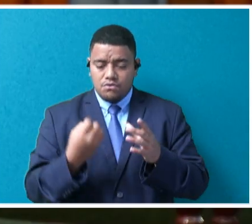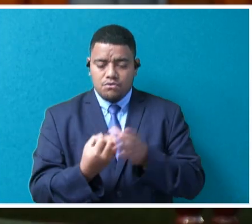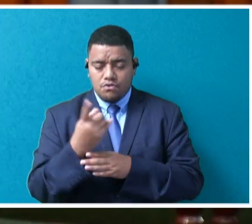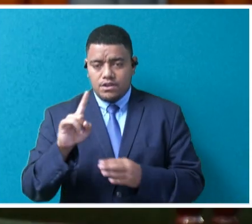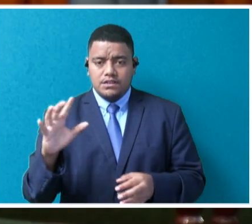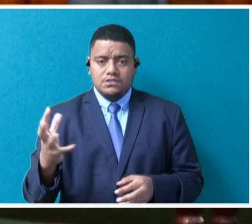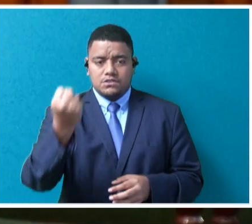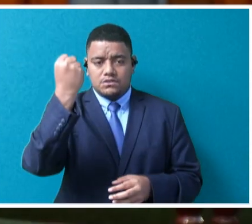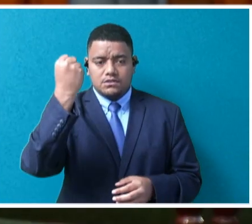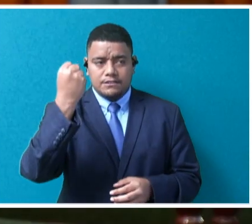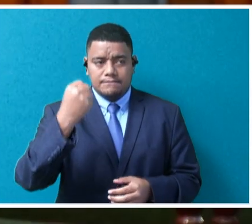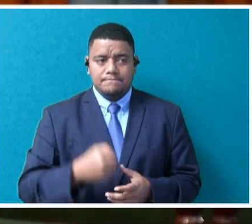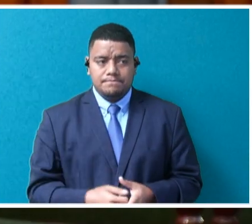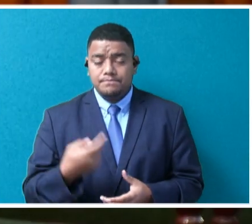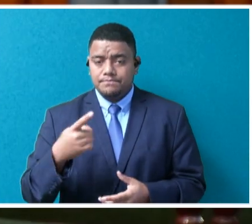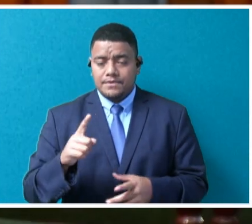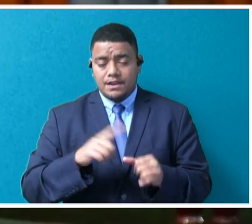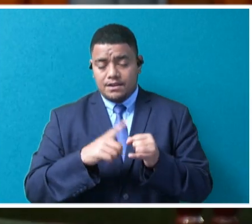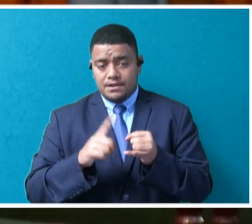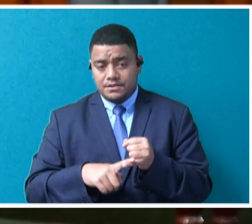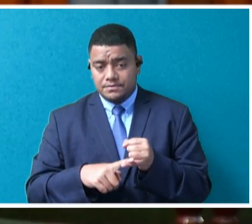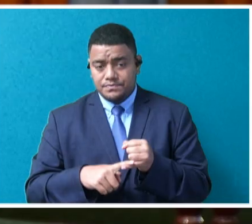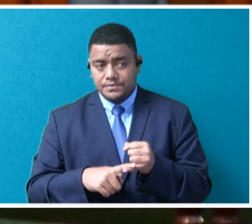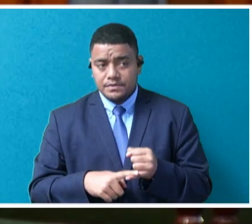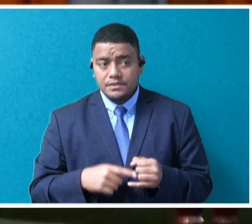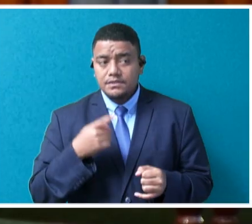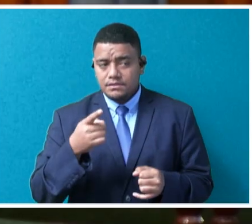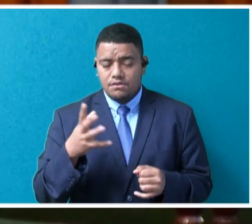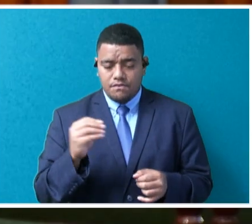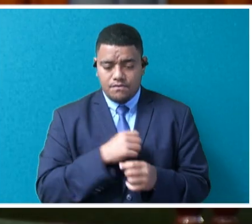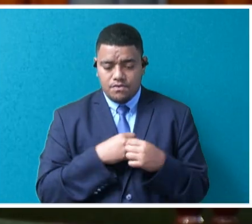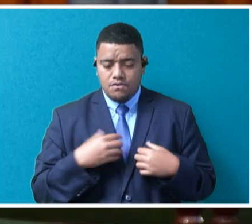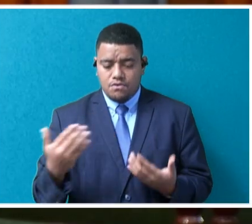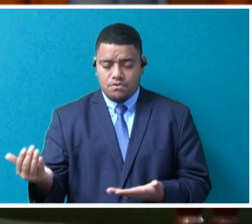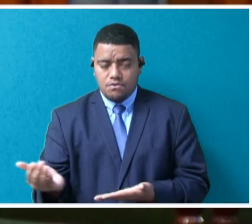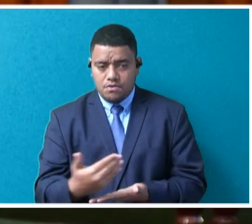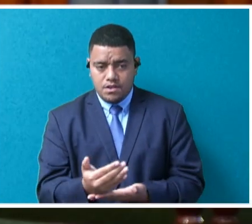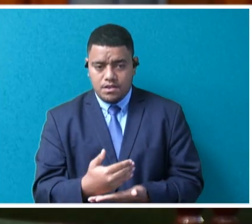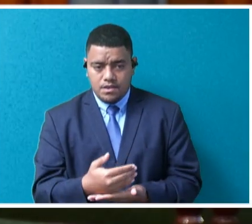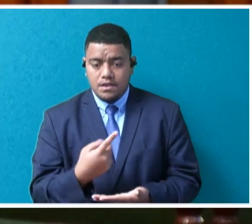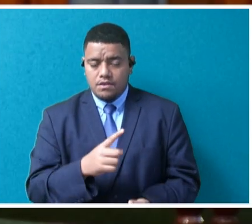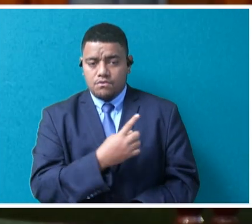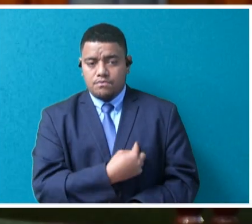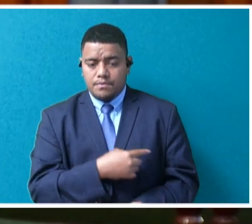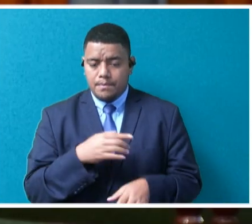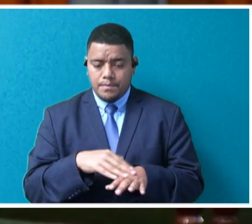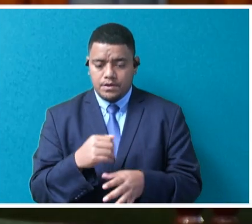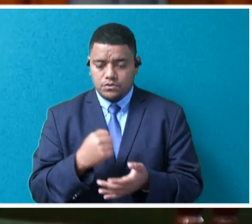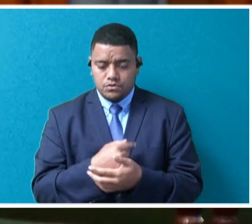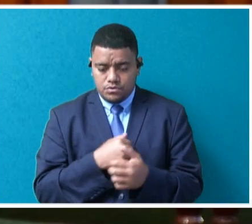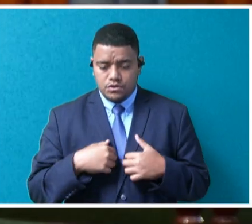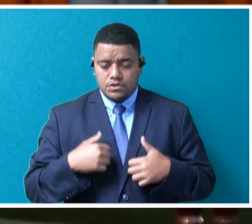succeed. In closing, Mr. Speaker, sir, it is steward of our collective action and commitment to ensure we drive